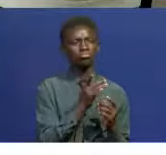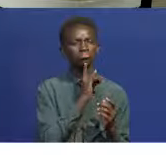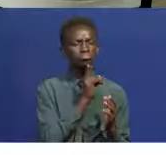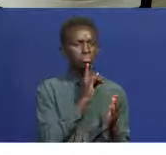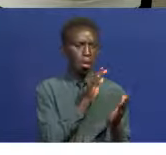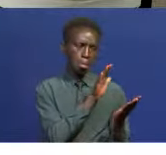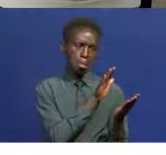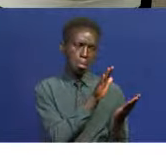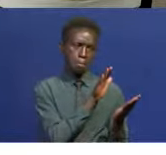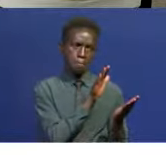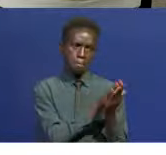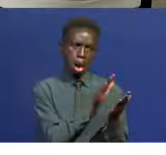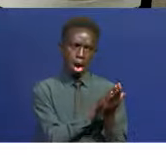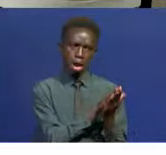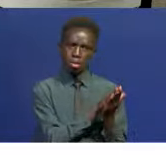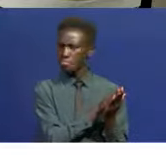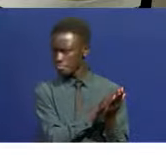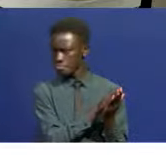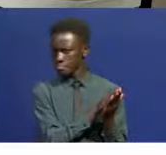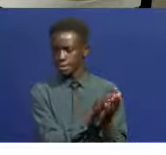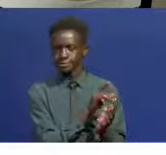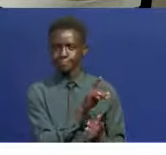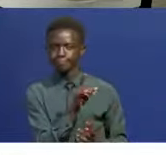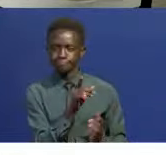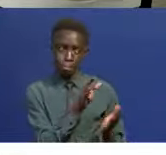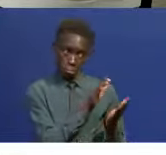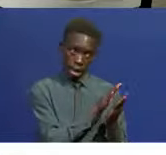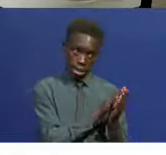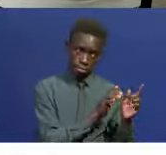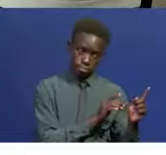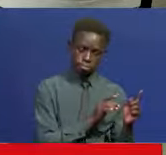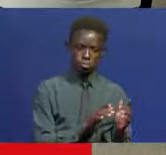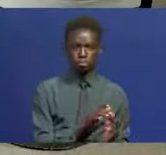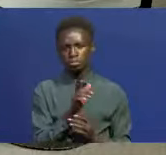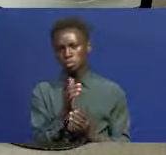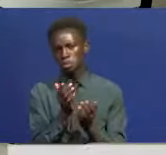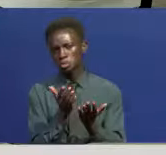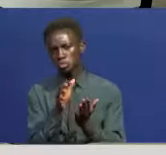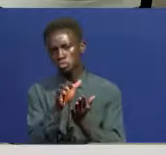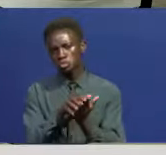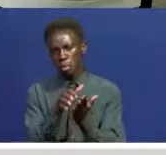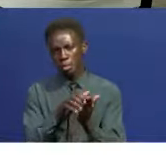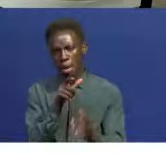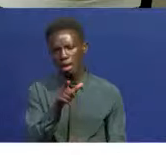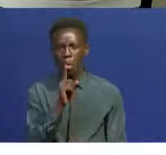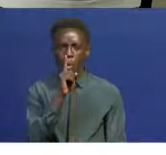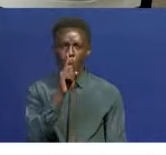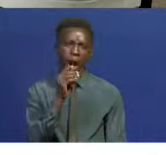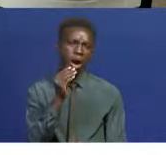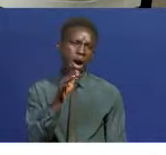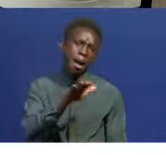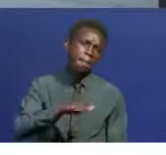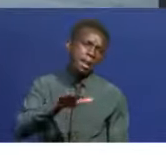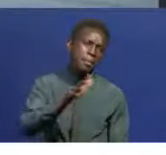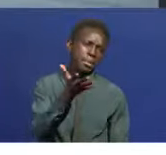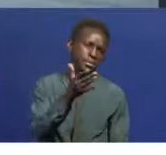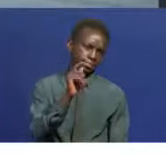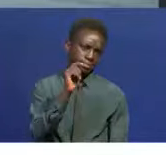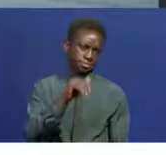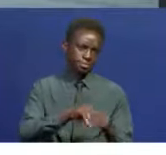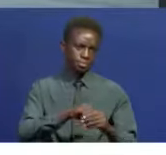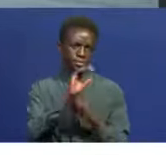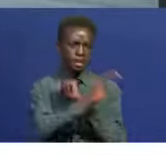bank and maybe a supermarket in one of the local areas here in the country, you will see that indeed they